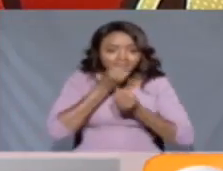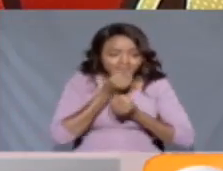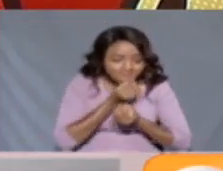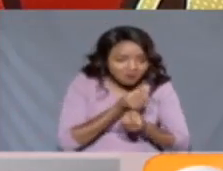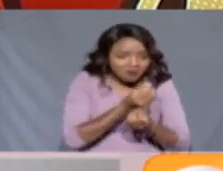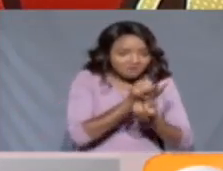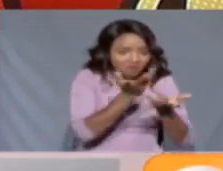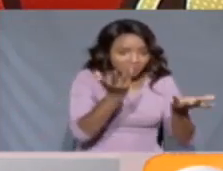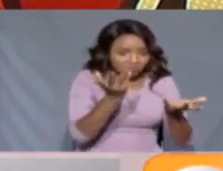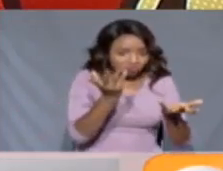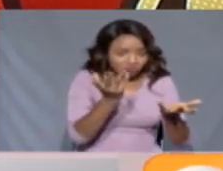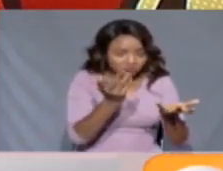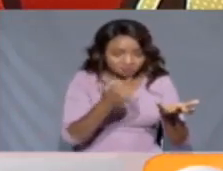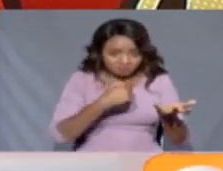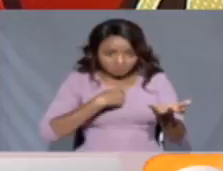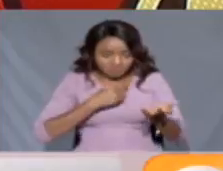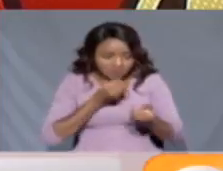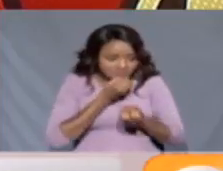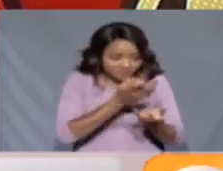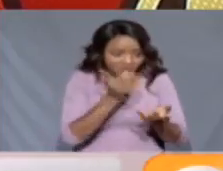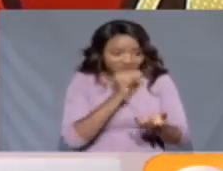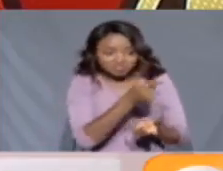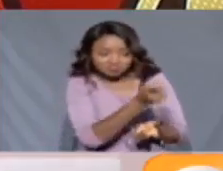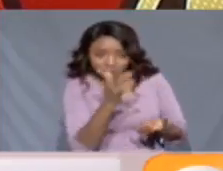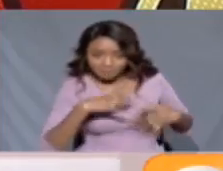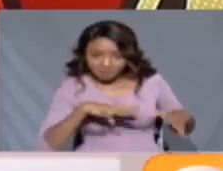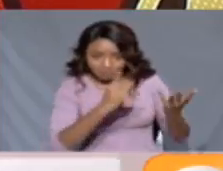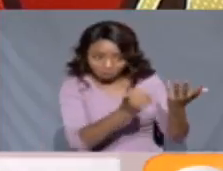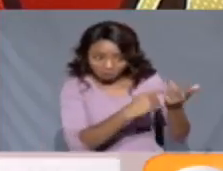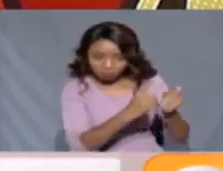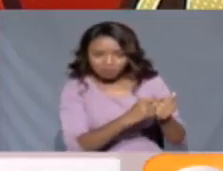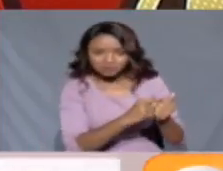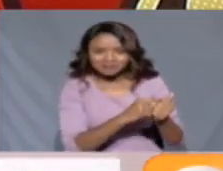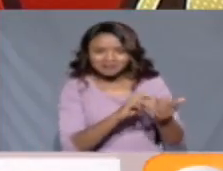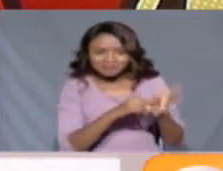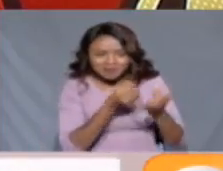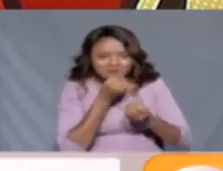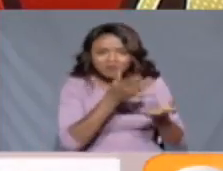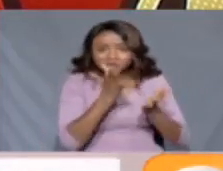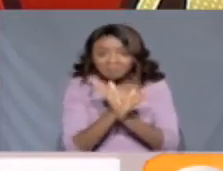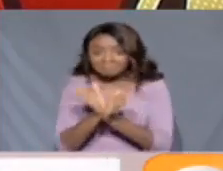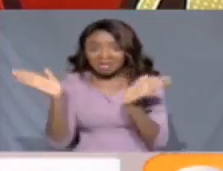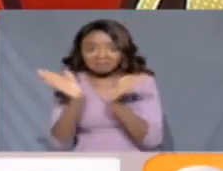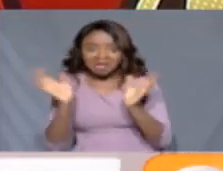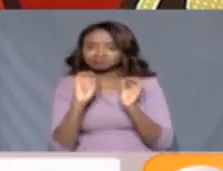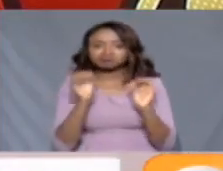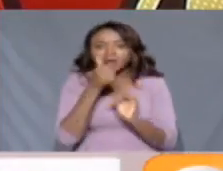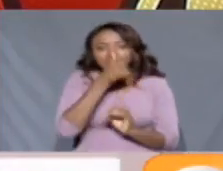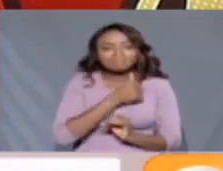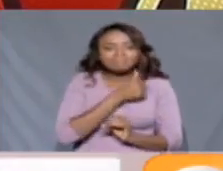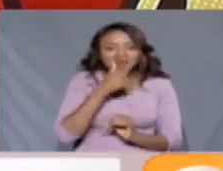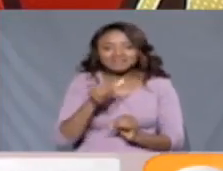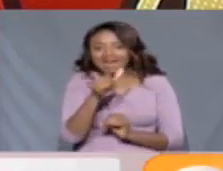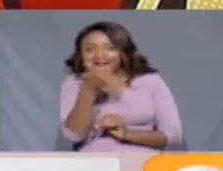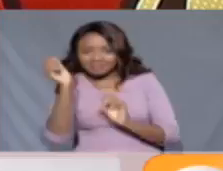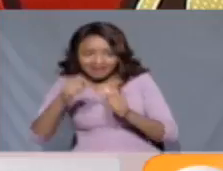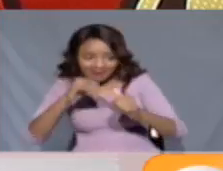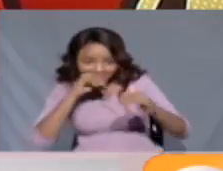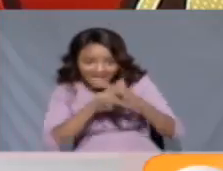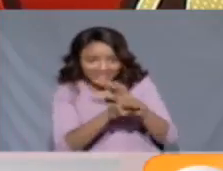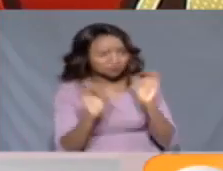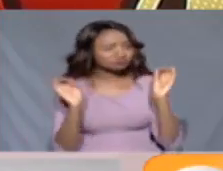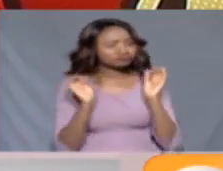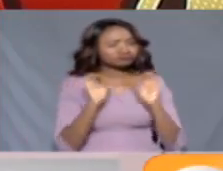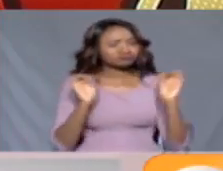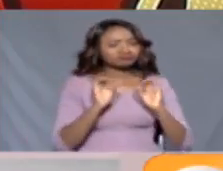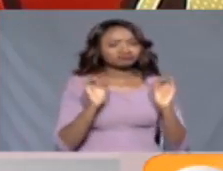to census enumerators will be confidential and will not be accessed by any unauthorized personnel. The government has